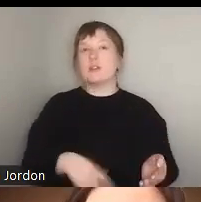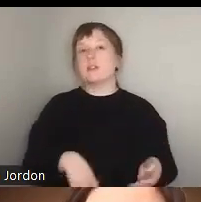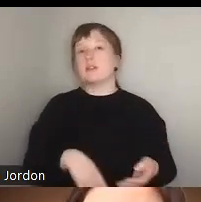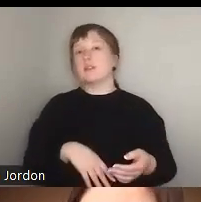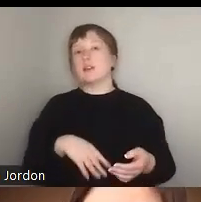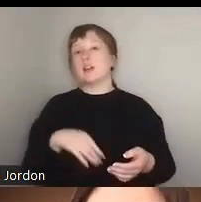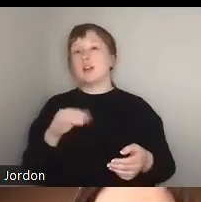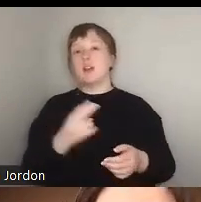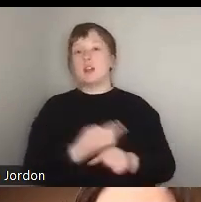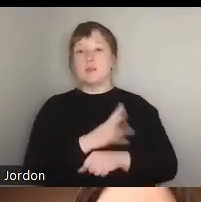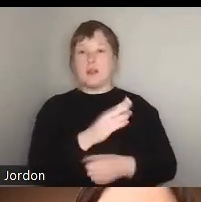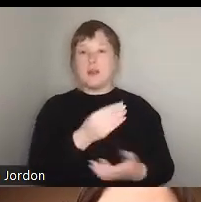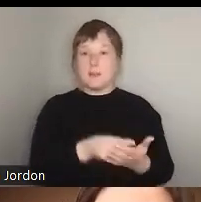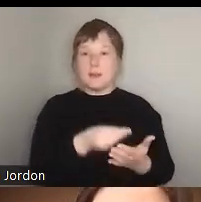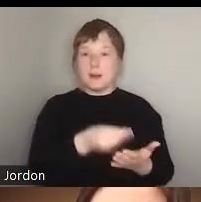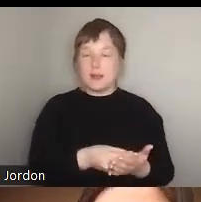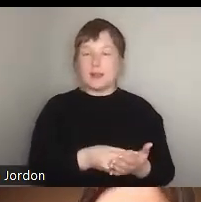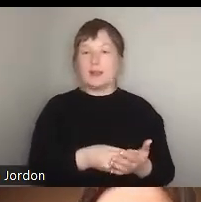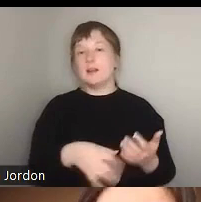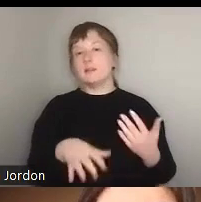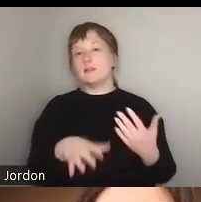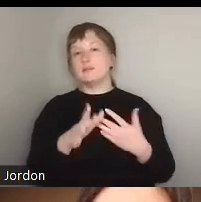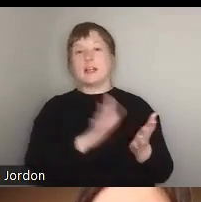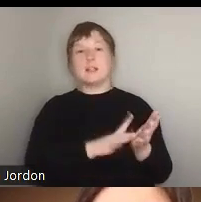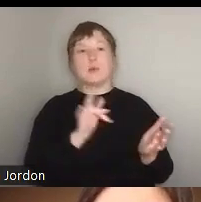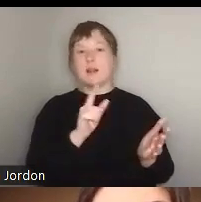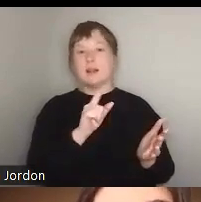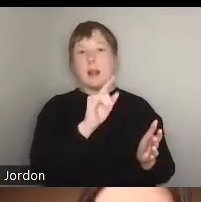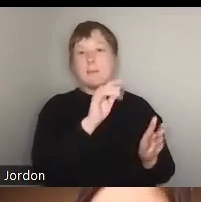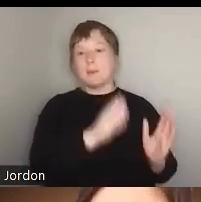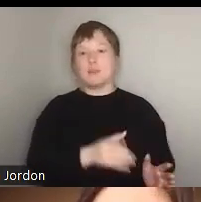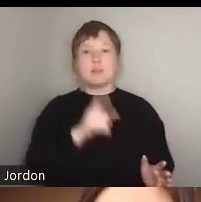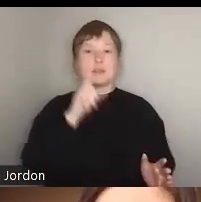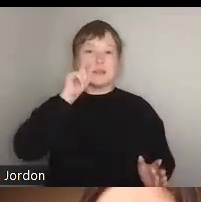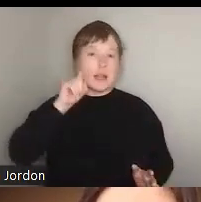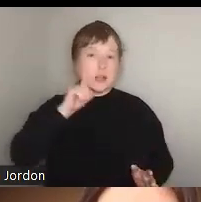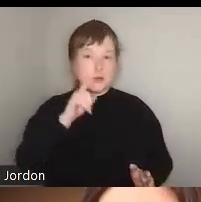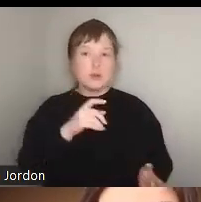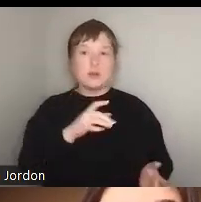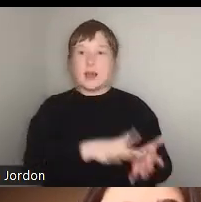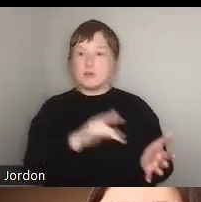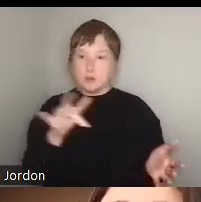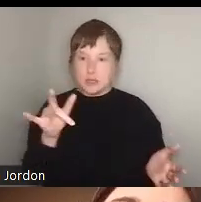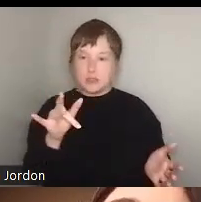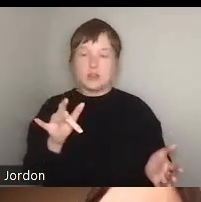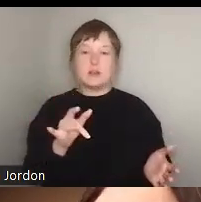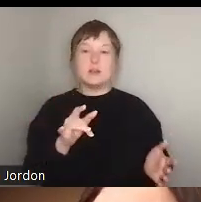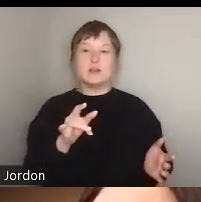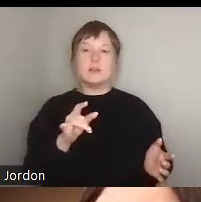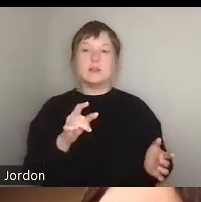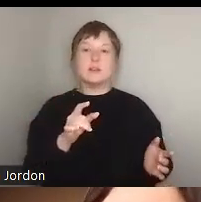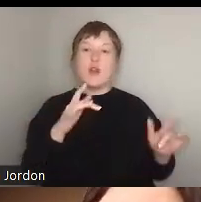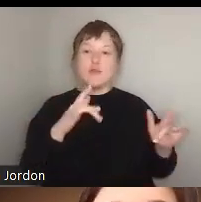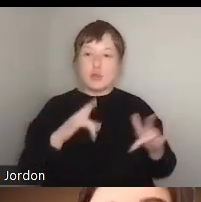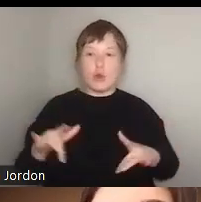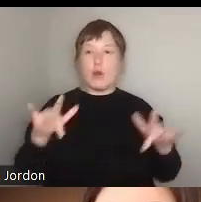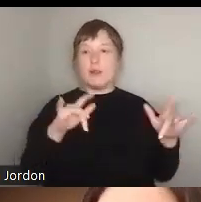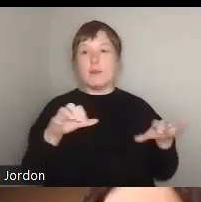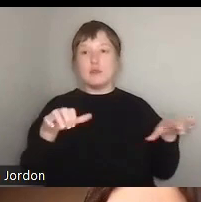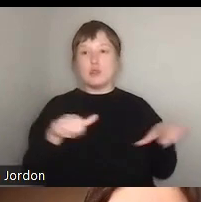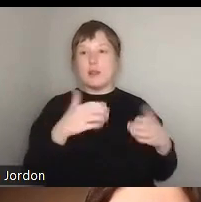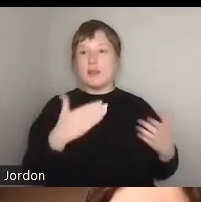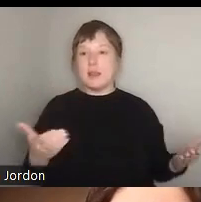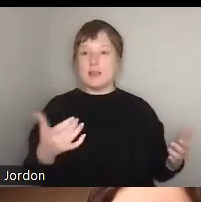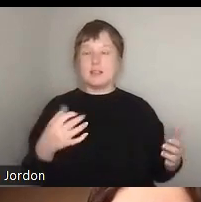using that person's money. It can be exploiting the individual, such as sexual exploitation. recording them doing things to use it to your own